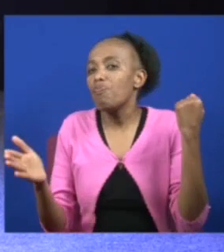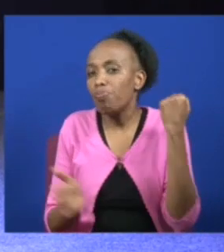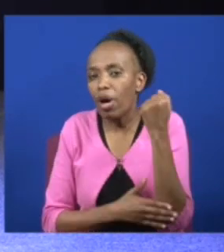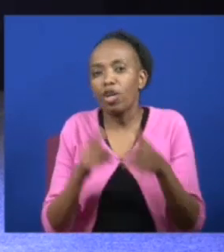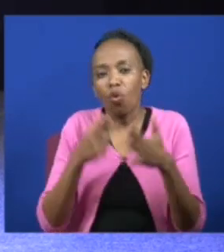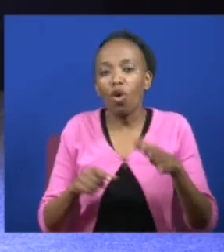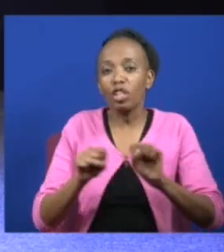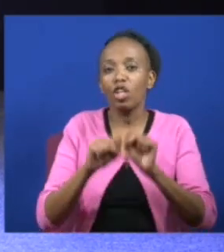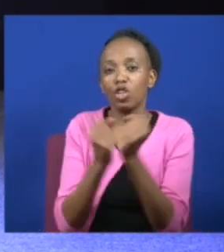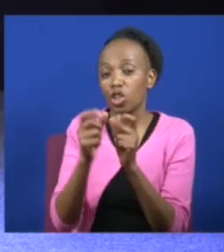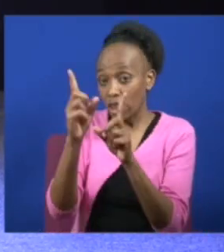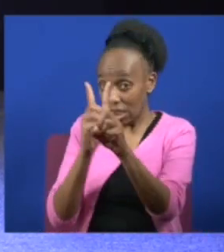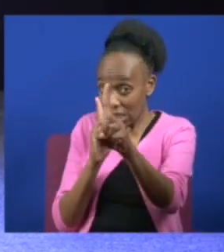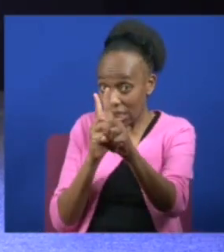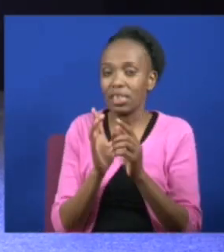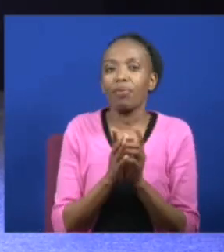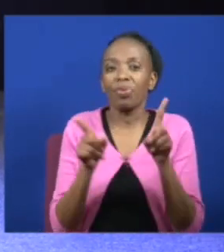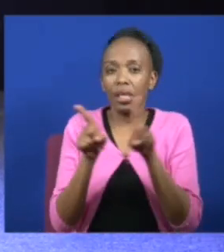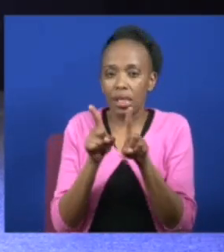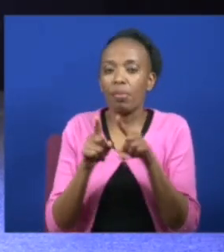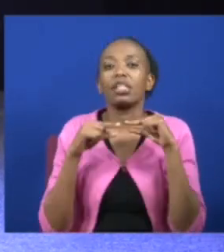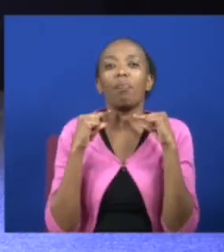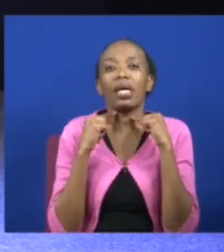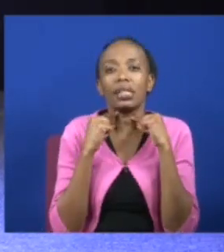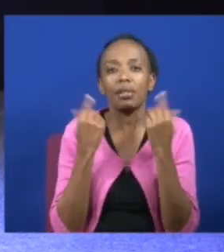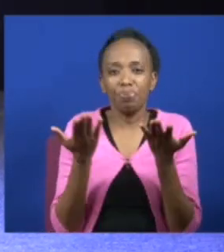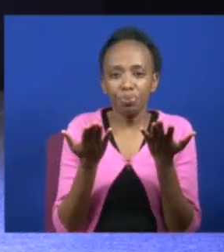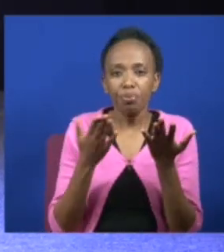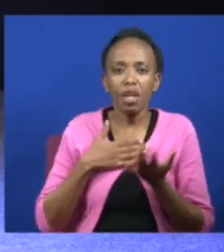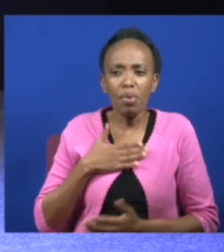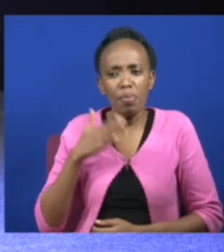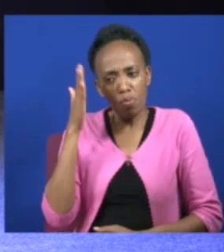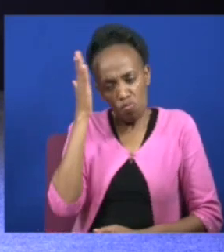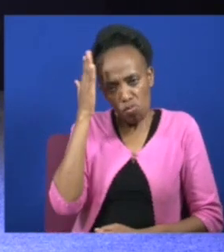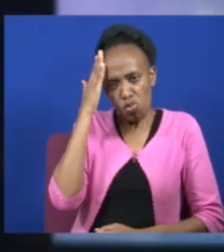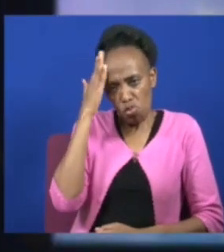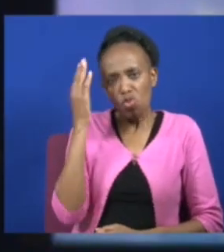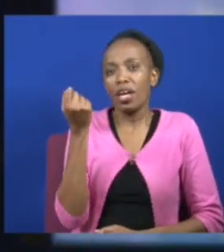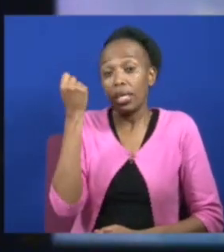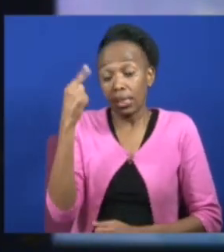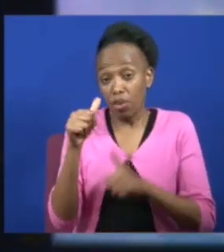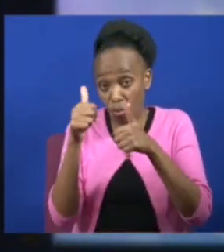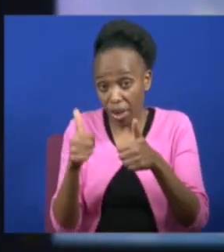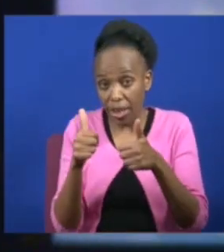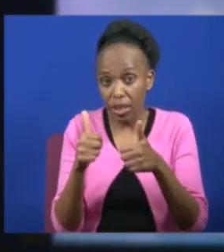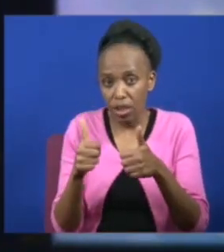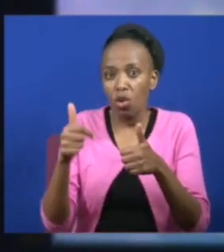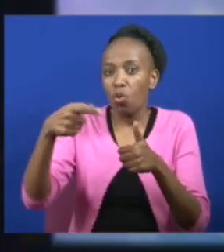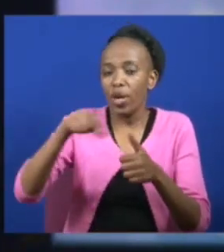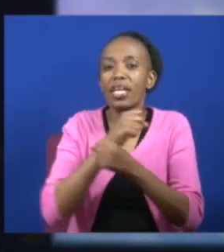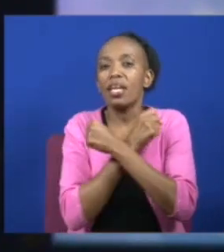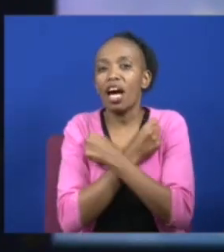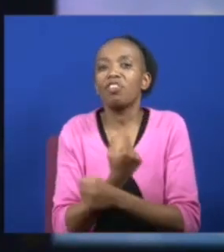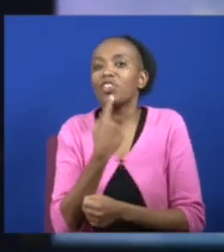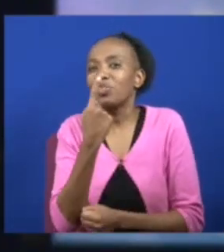all is social distancing. And as a pastor, I completely identify with that. We love